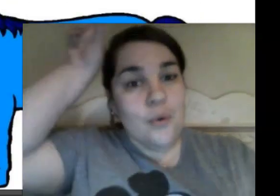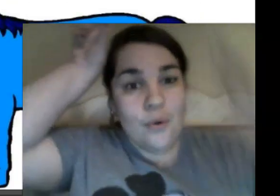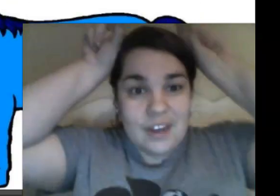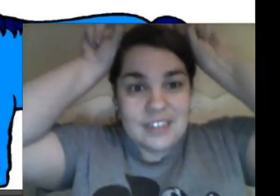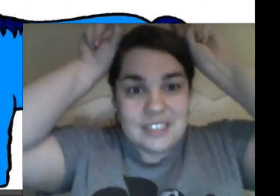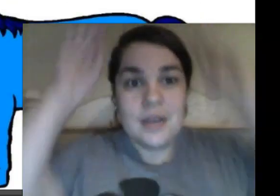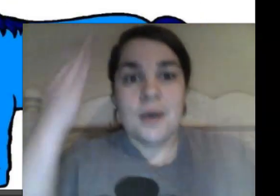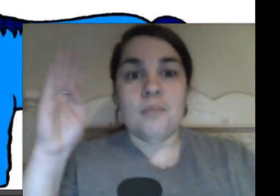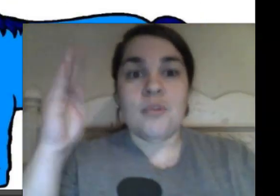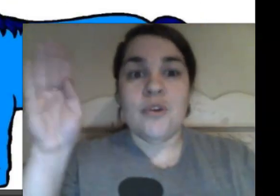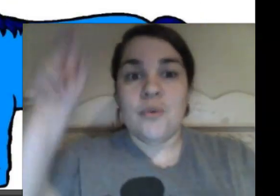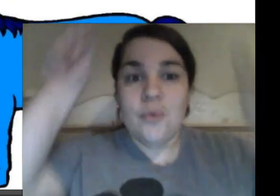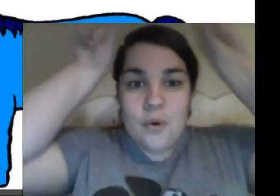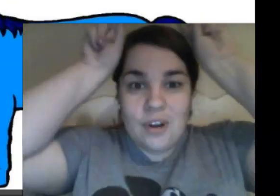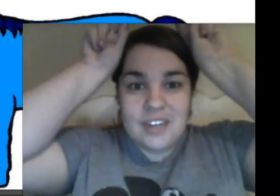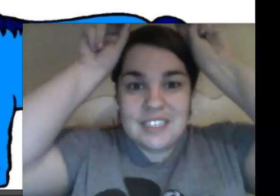Blue horse,